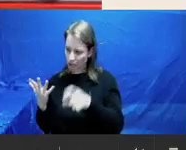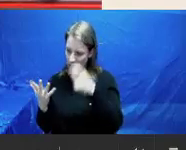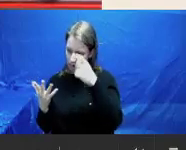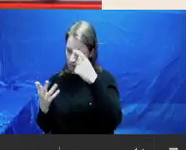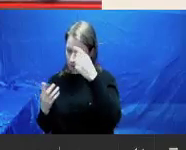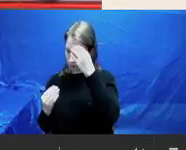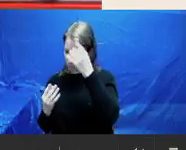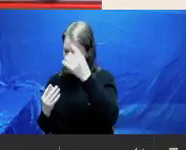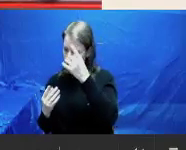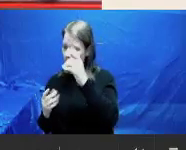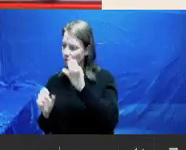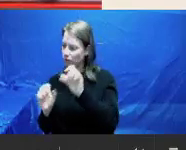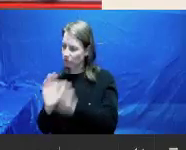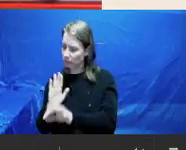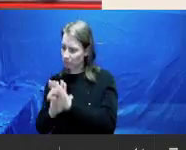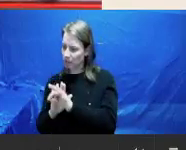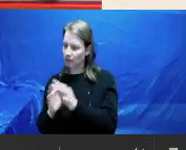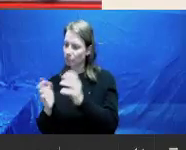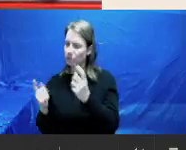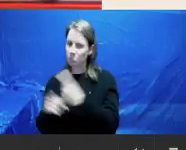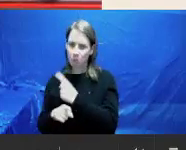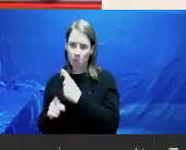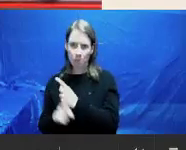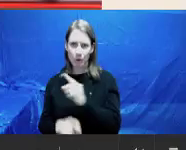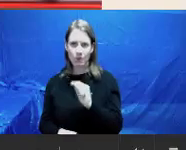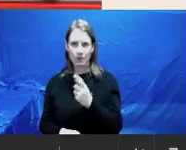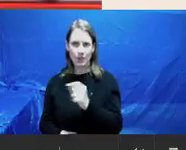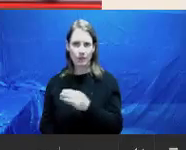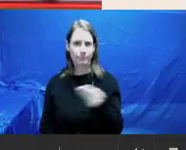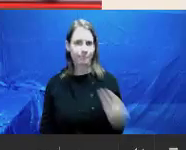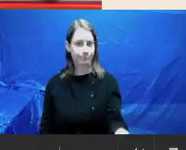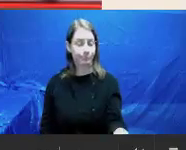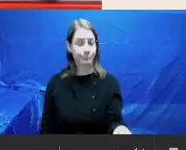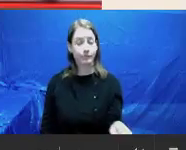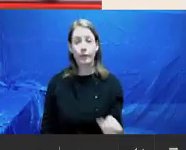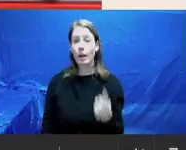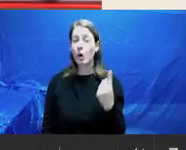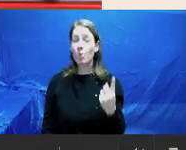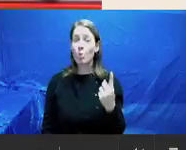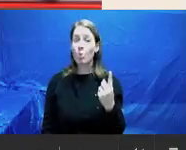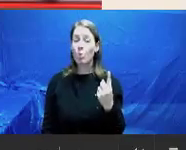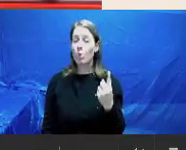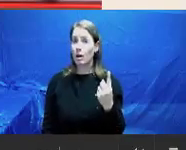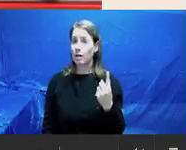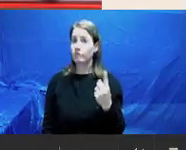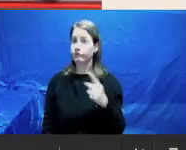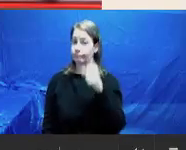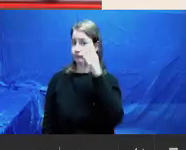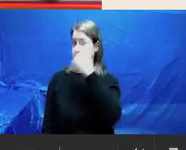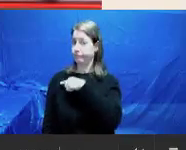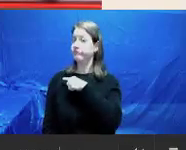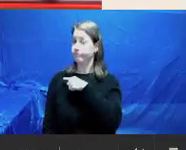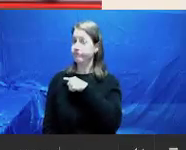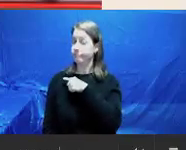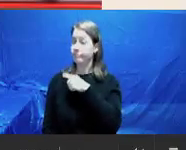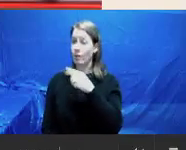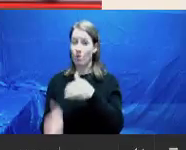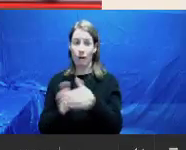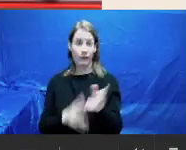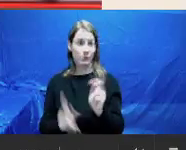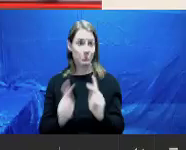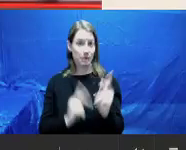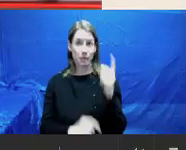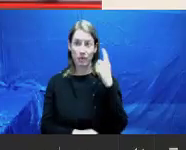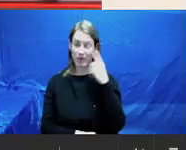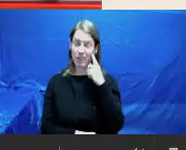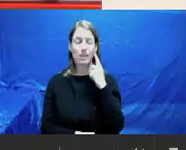deconstruct here is the idea that just by putting a text that's difficult in front of our students, that's going to make them better readers, because